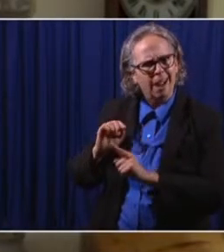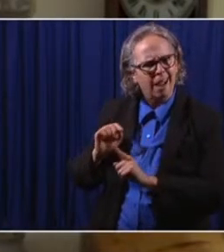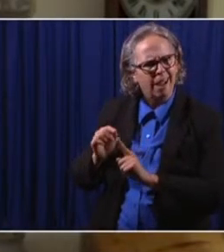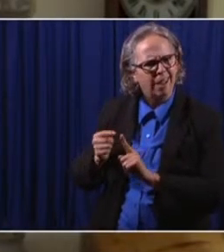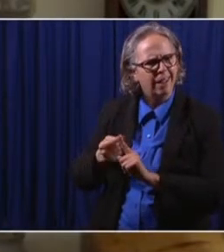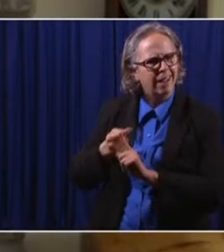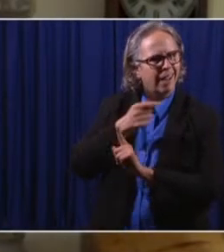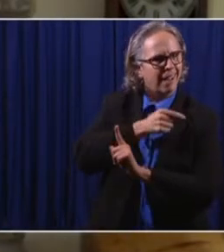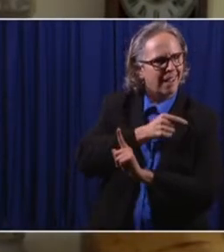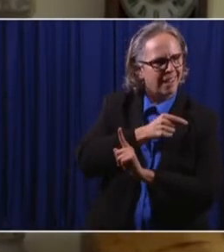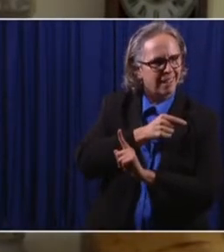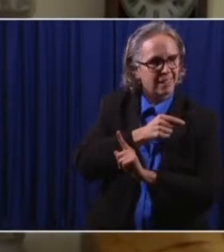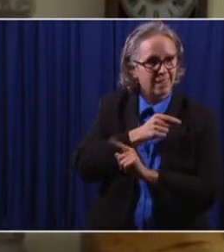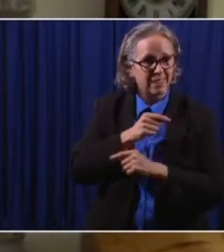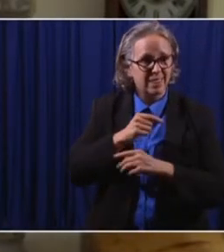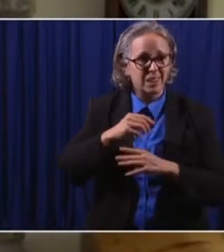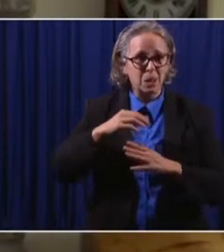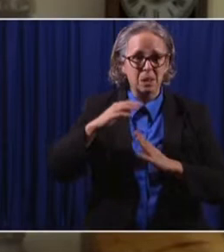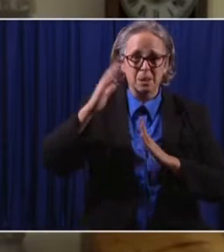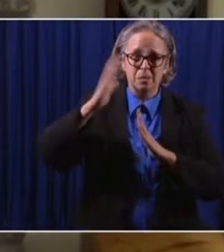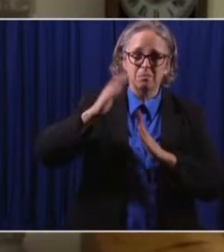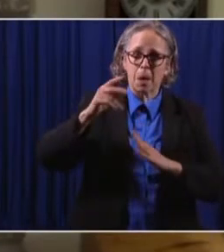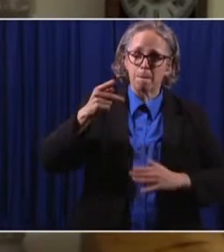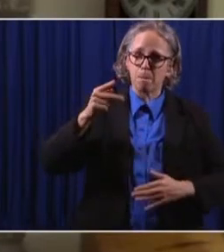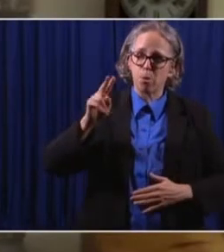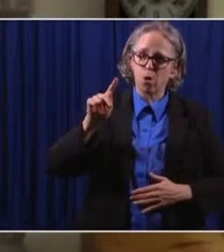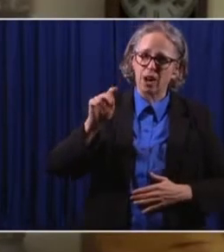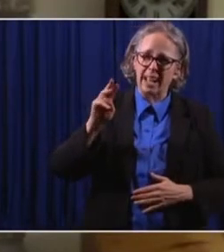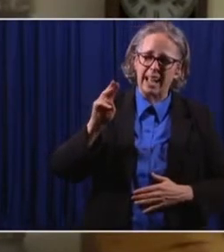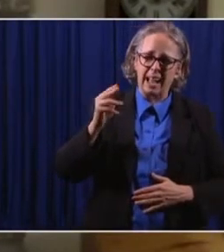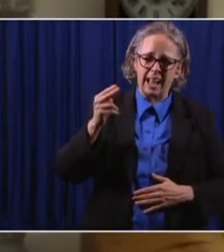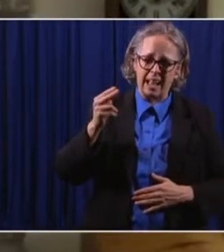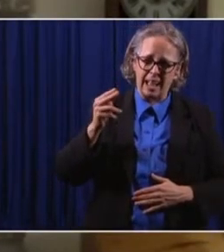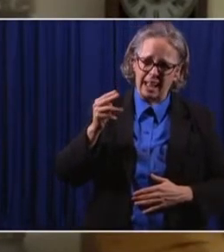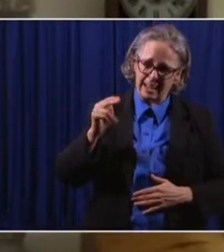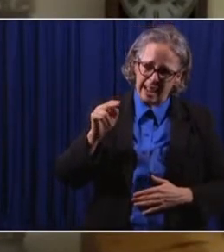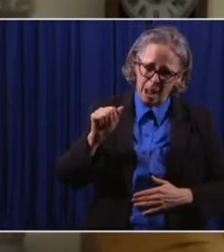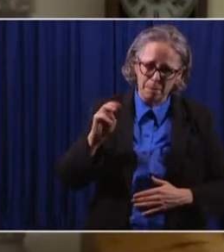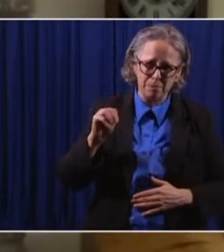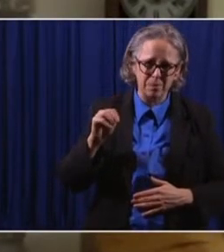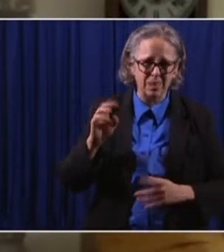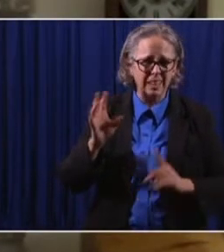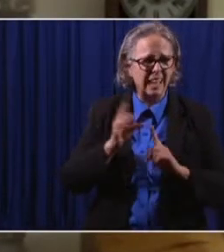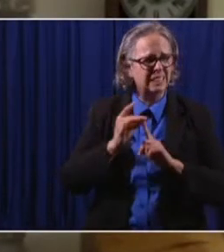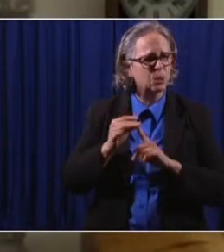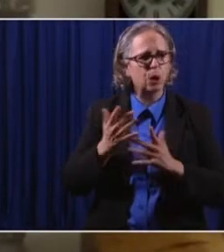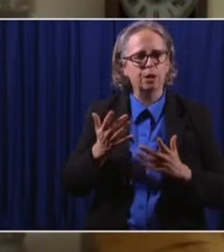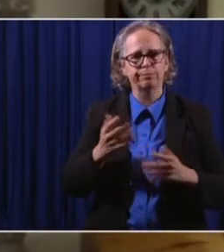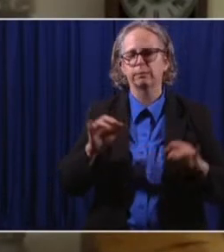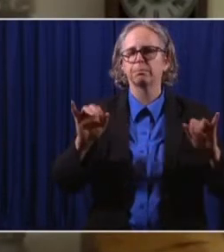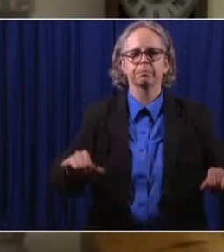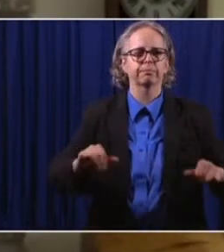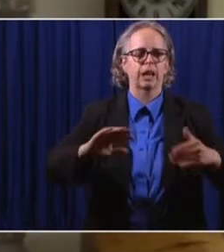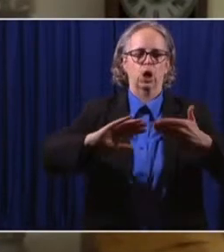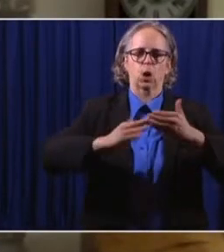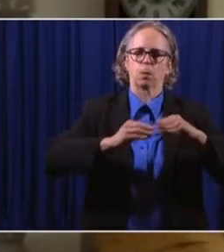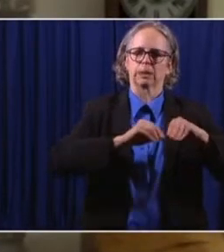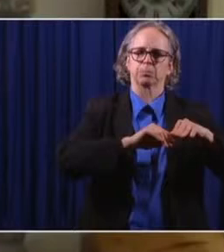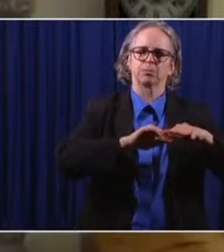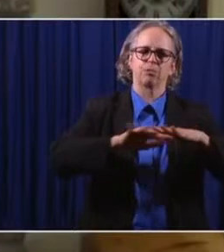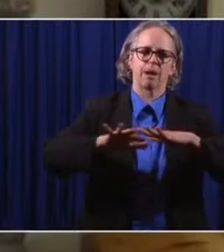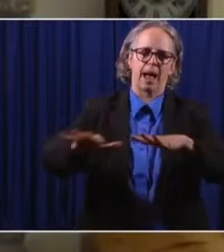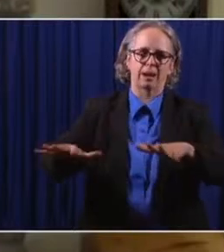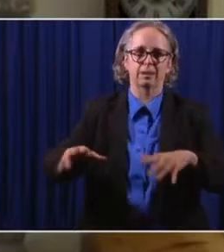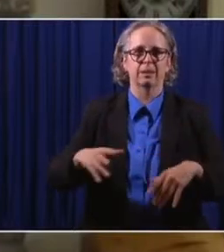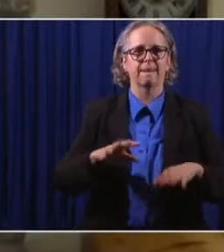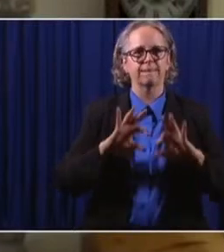Putnam County Health Department is attributing a lot of the cases to community spread, social settings, family gatherings.